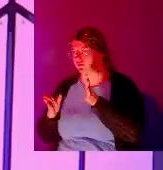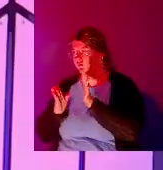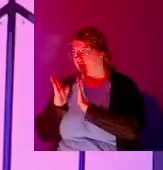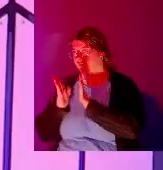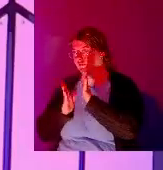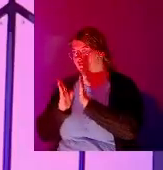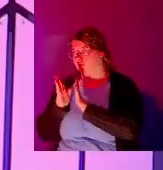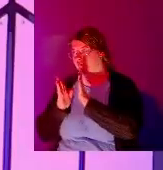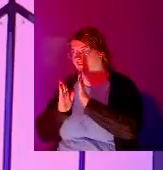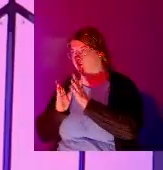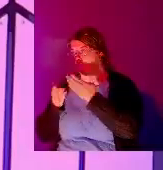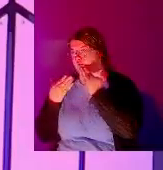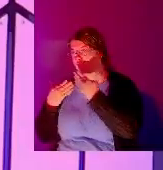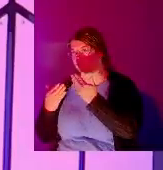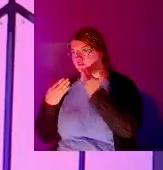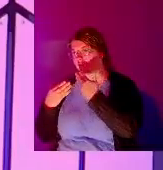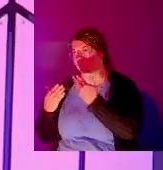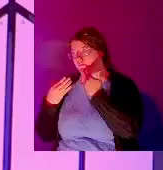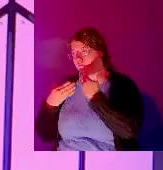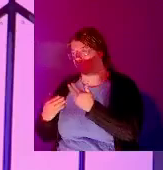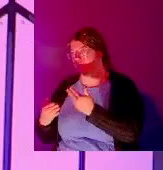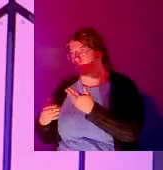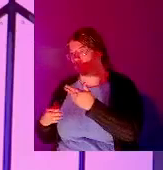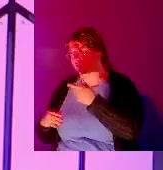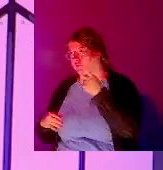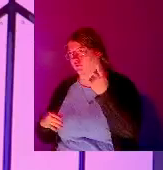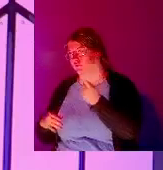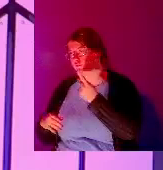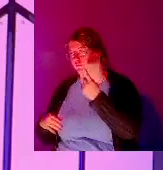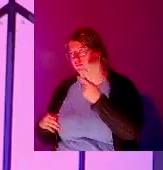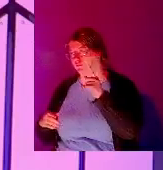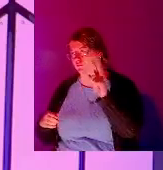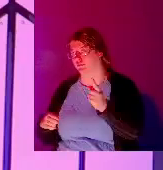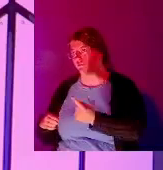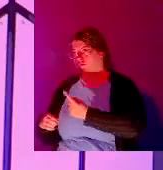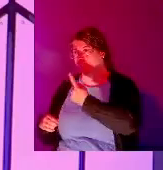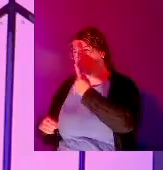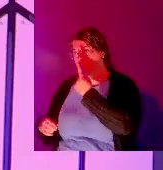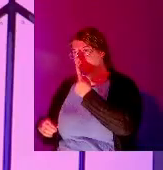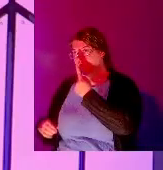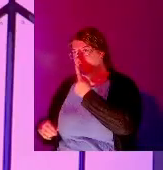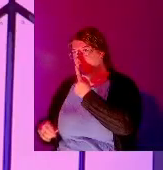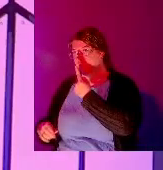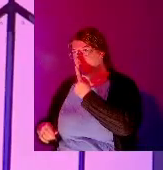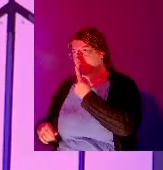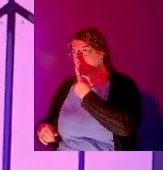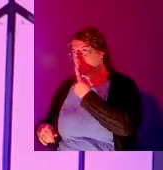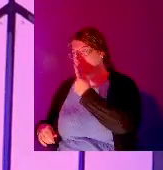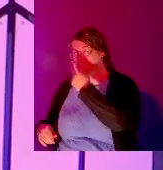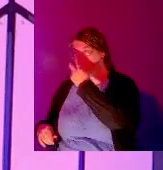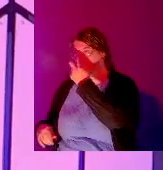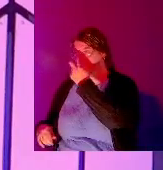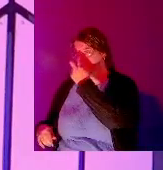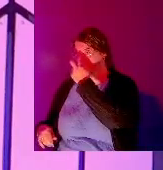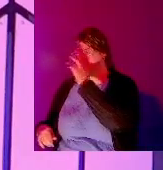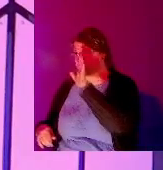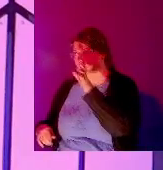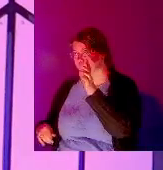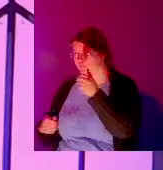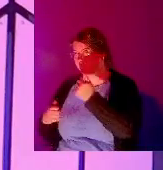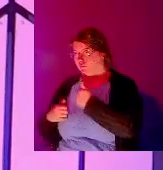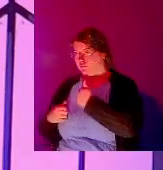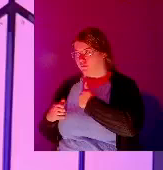God, the one that stands for us, that your armies will protect us, Lord God. And we just pray